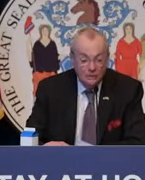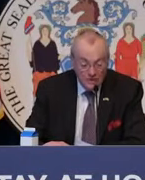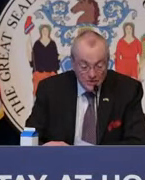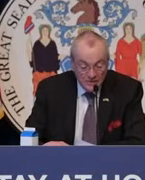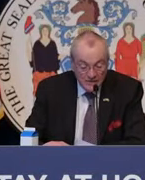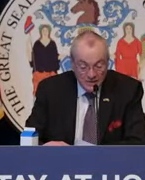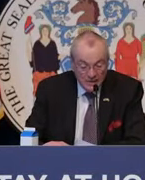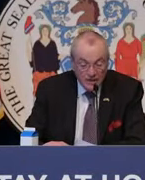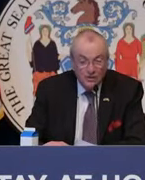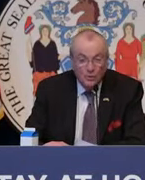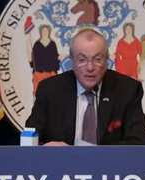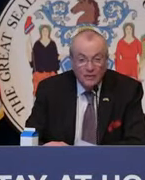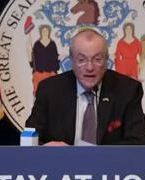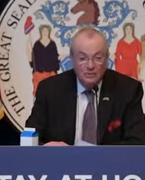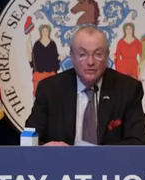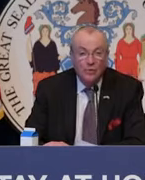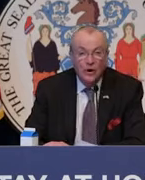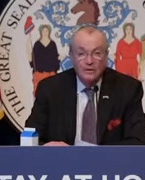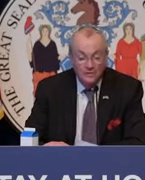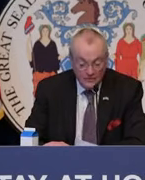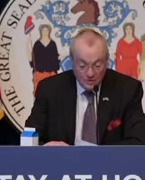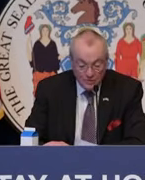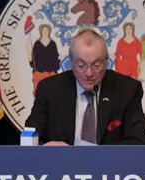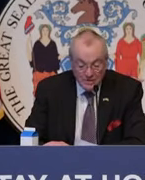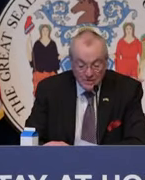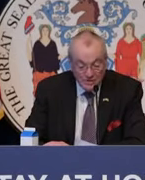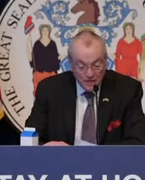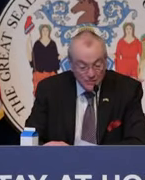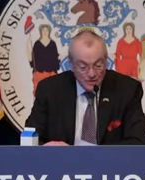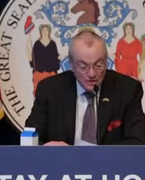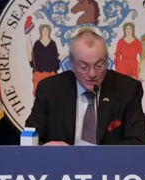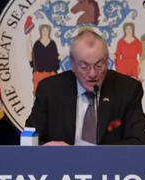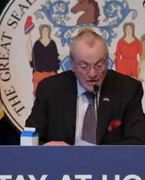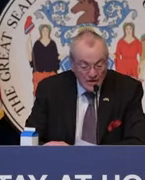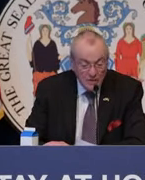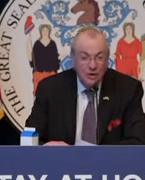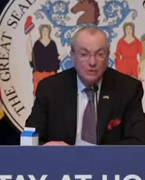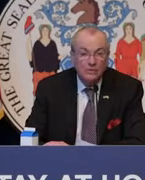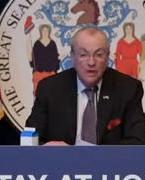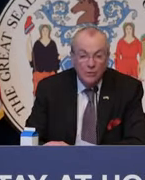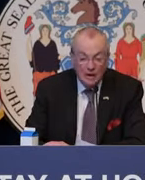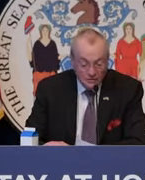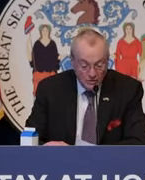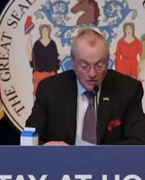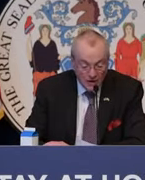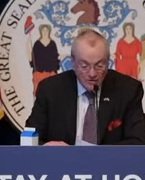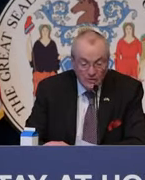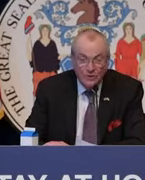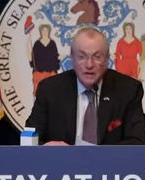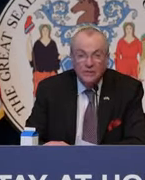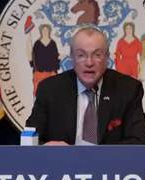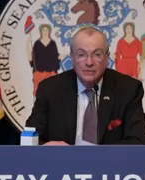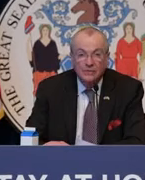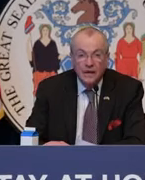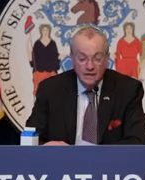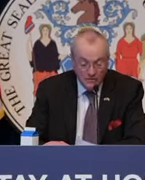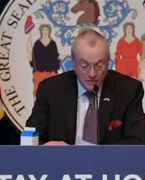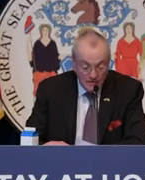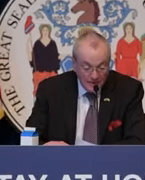we received an additional 1,453 positive test results for a current statewide total of